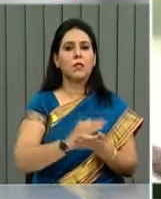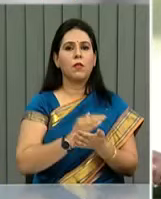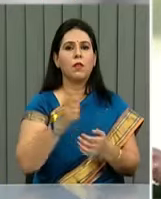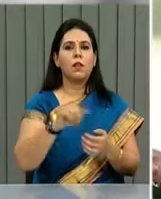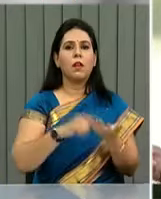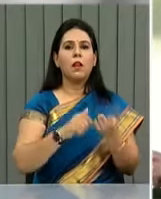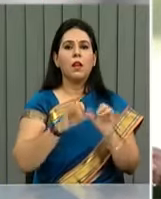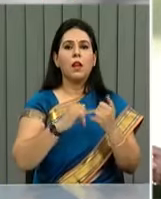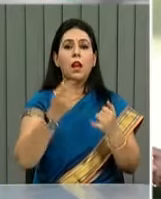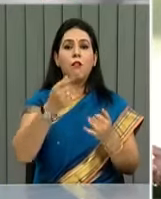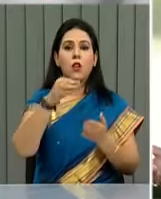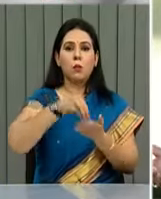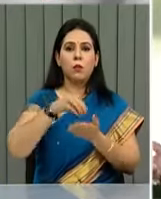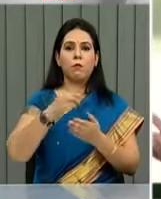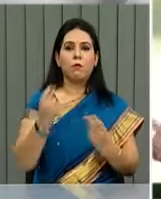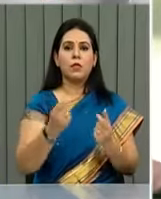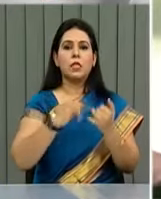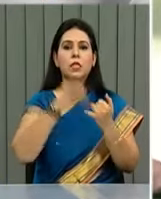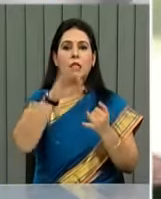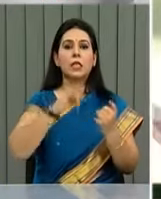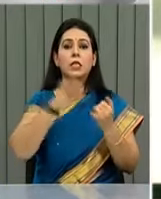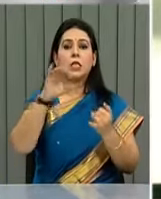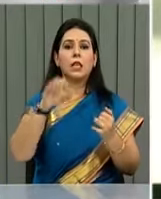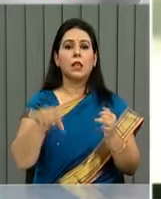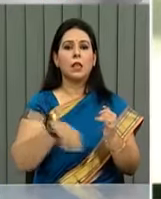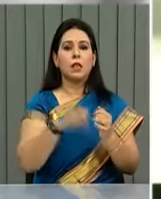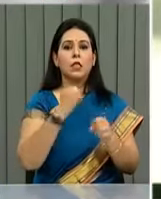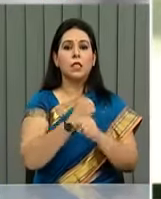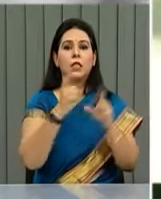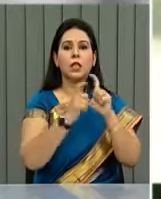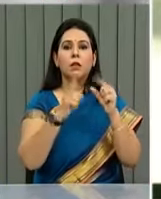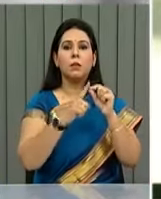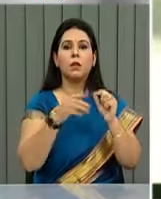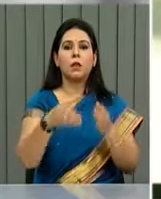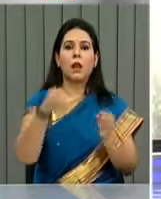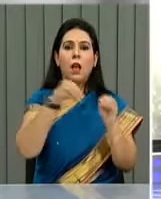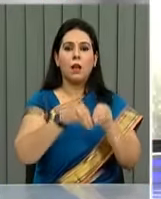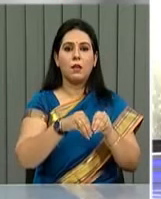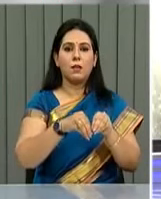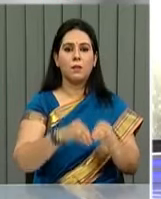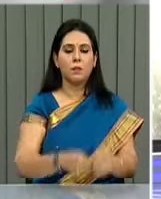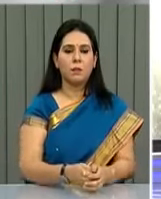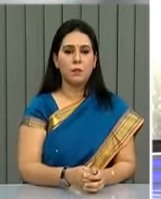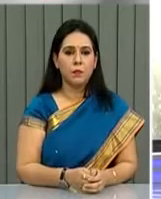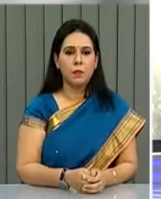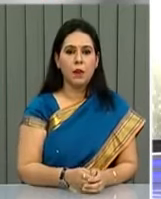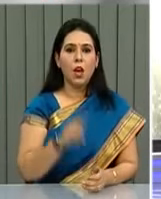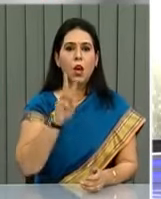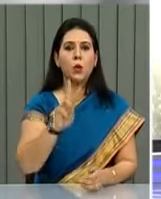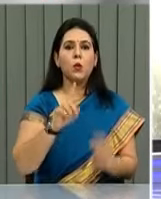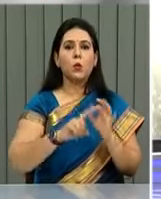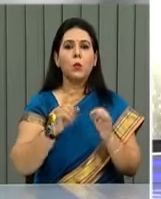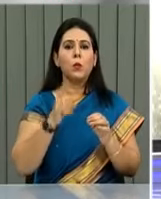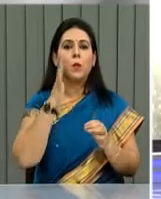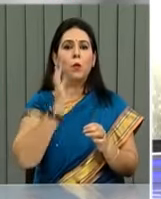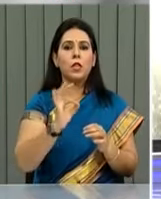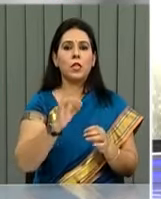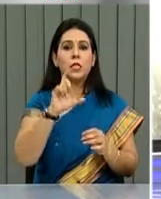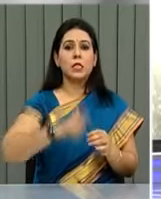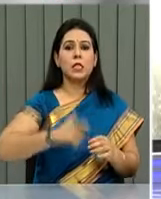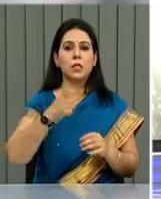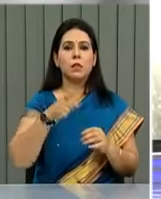as centers and states are concerned, and hopefully add to the GDP itself. Two principal challenges that remain